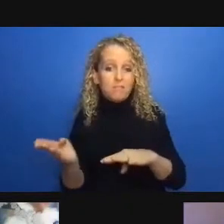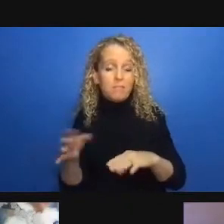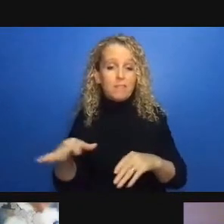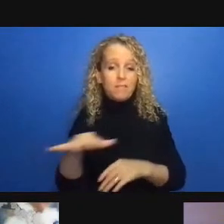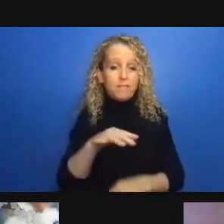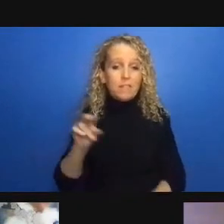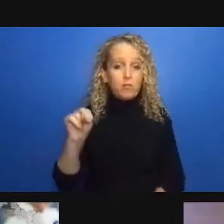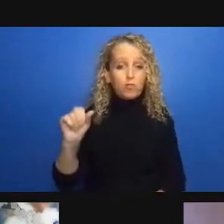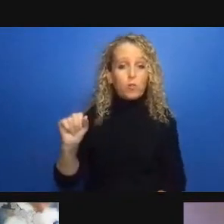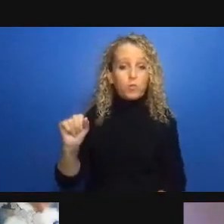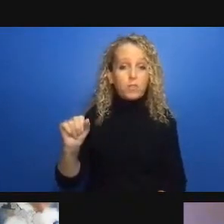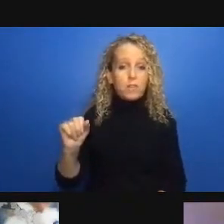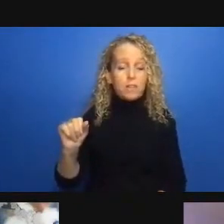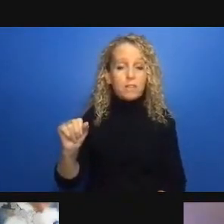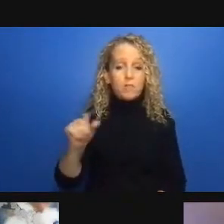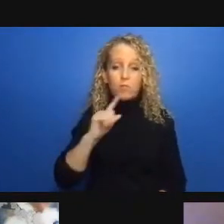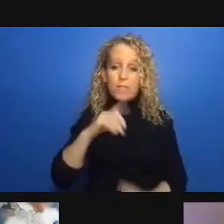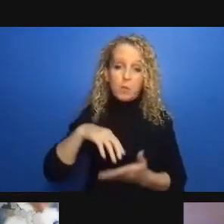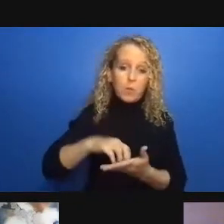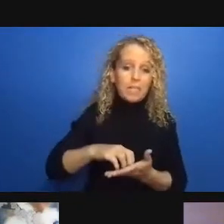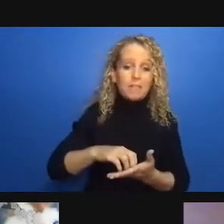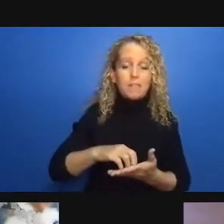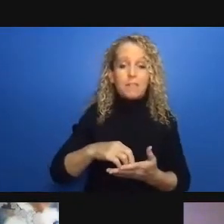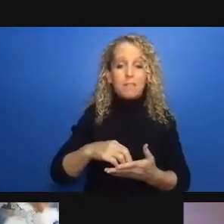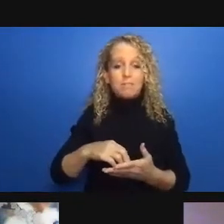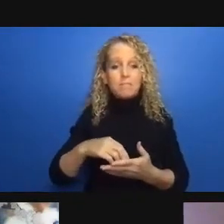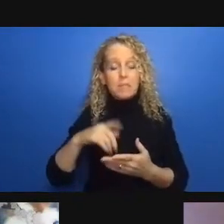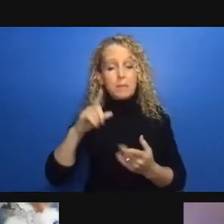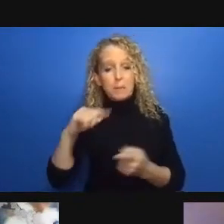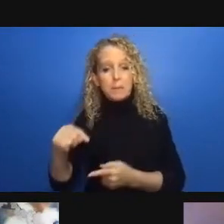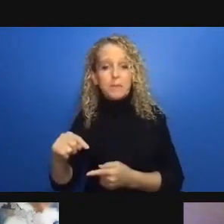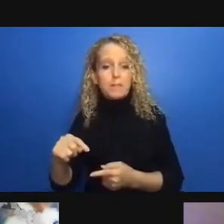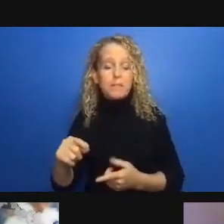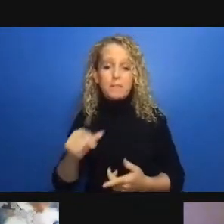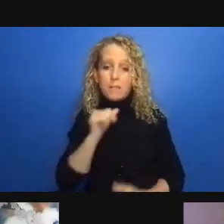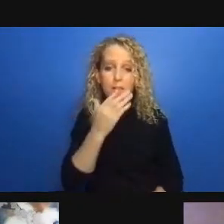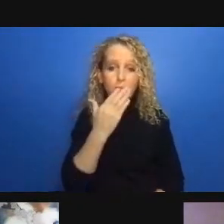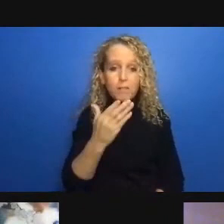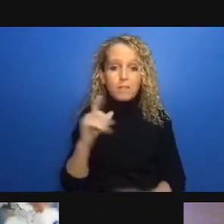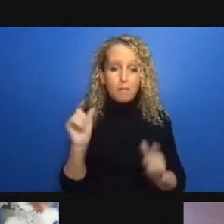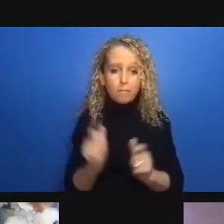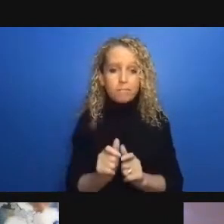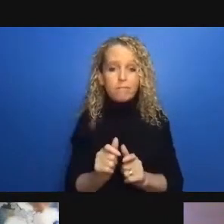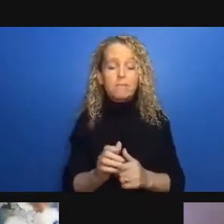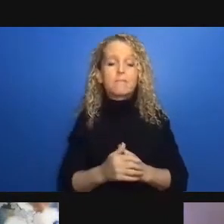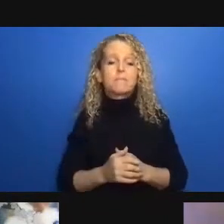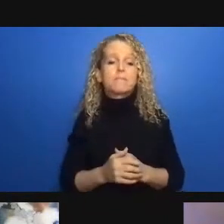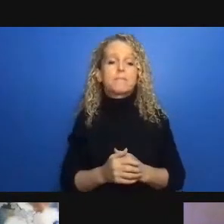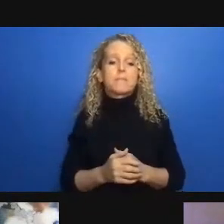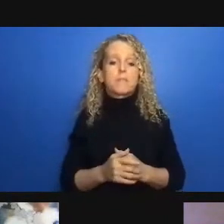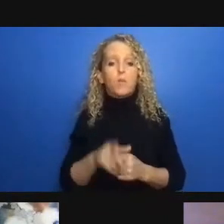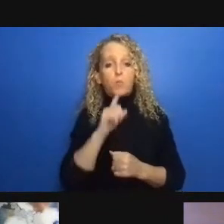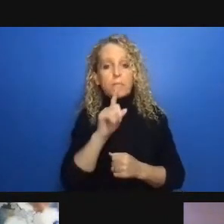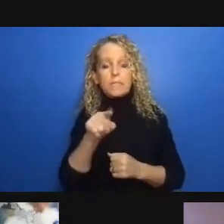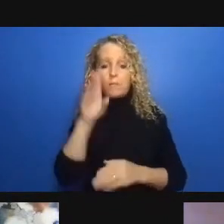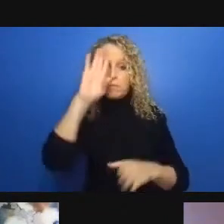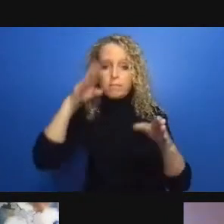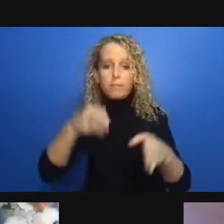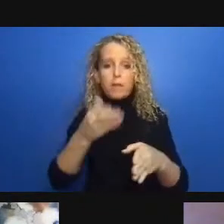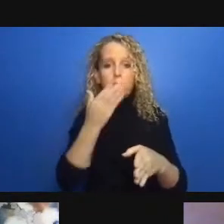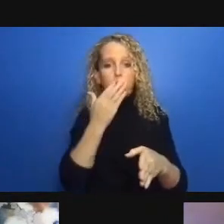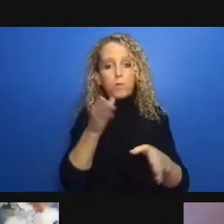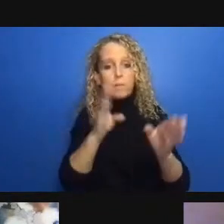we need is investment. But no investment without a plan. So we keep going back to, you know, what exactly should we be